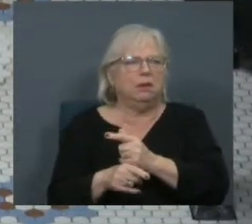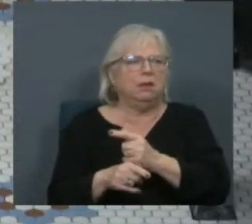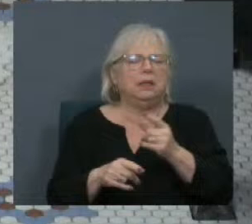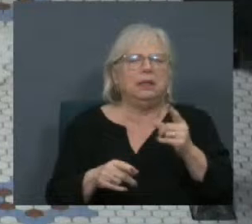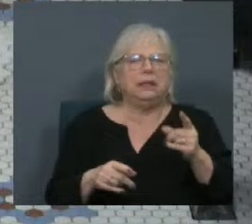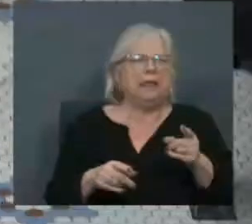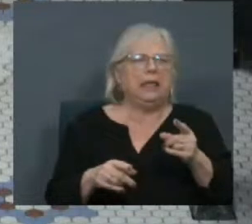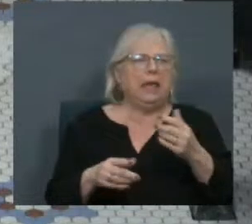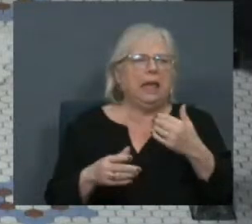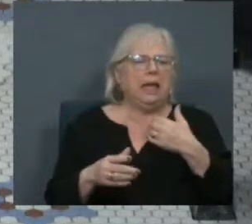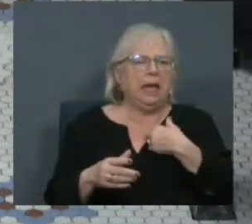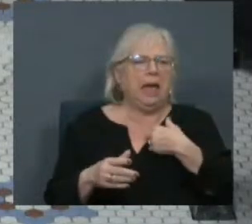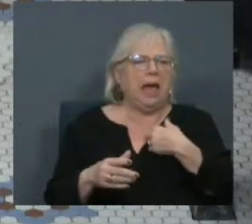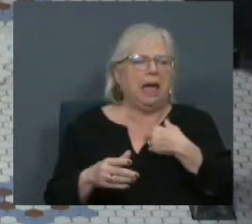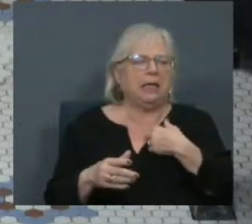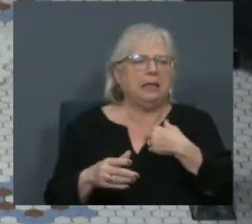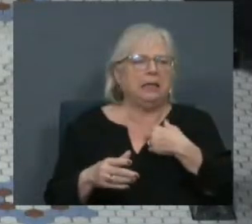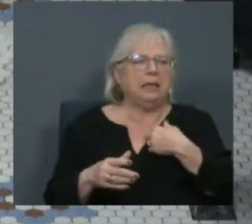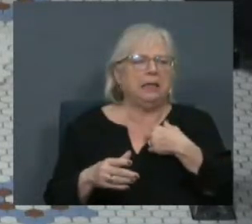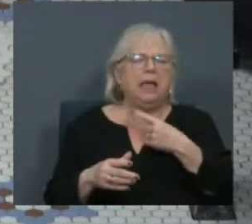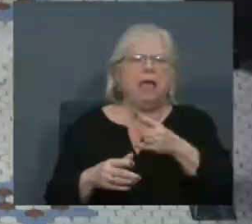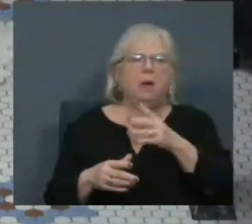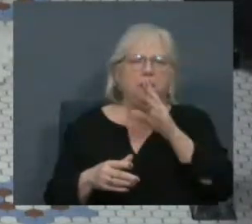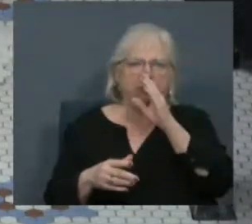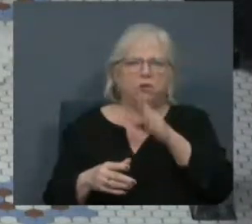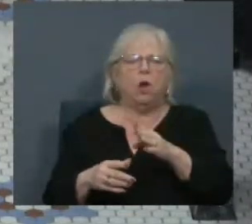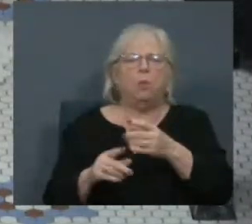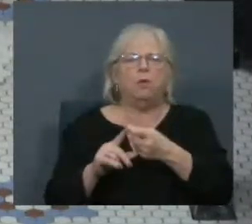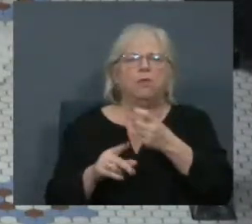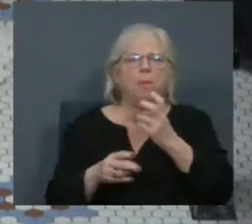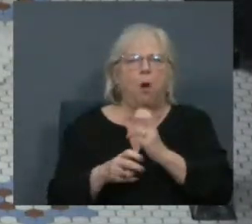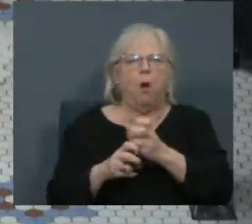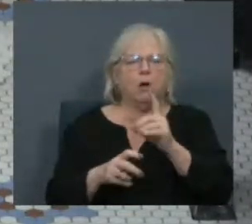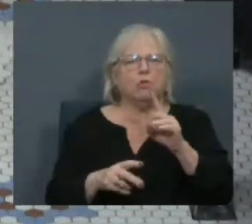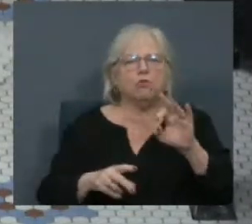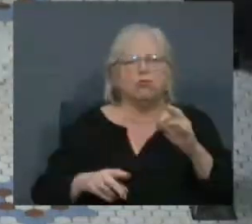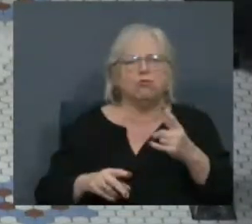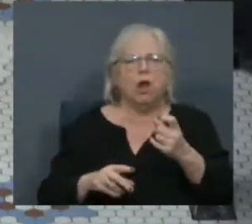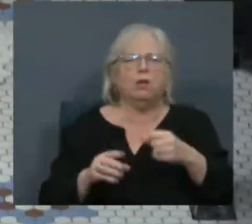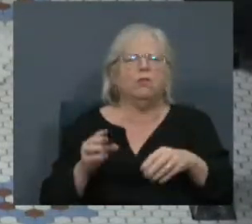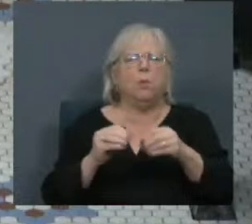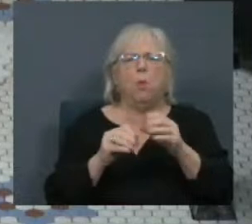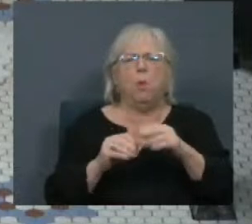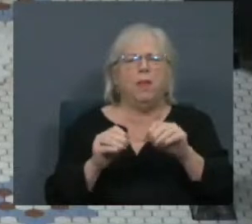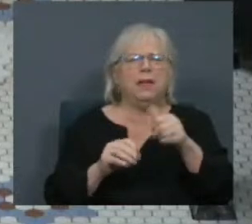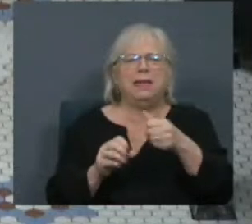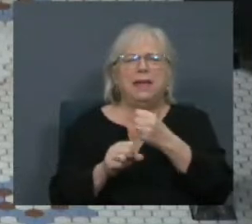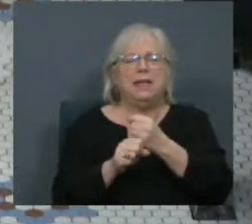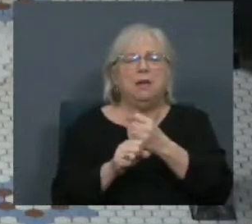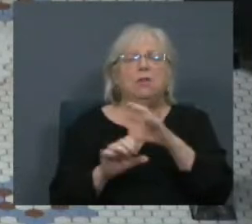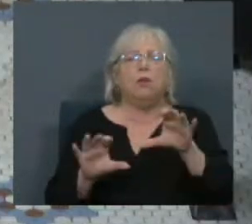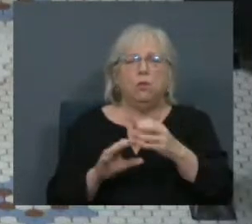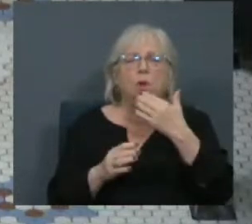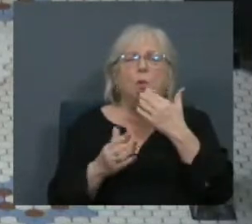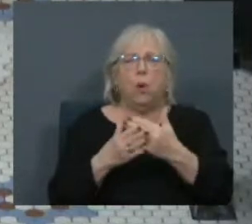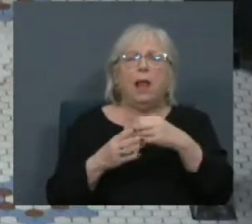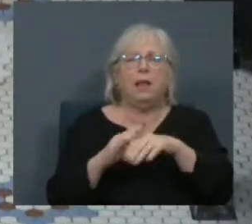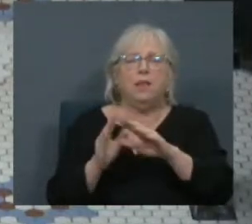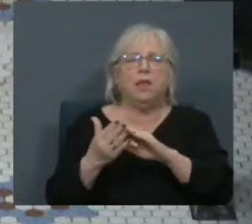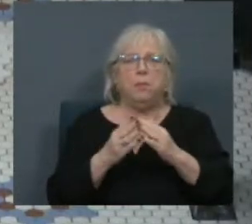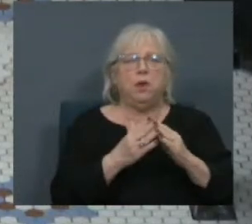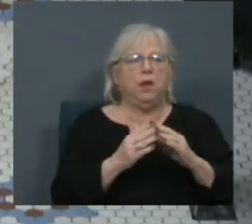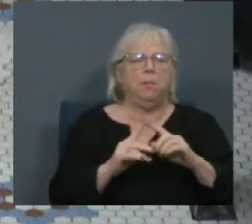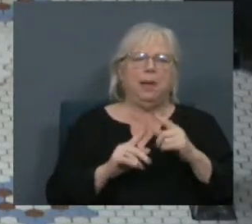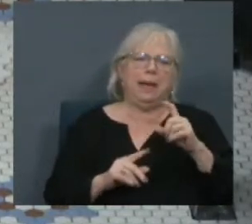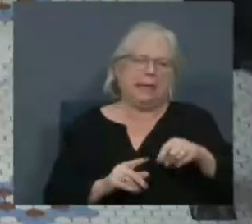that's a misnomer, or cannabis, but he was sober off of hard drugs for more than 10 years and doing well in the community, but I needed to take care of